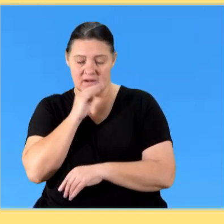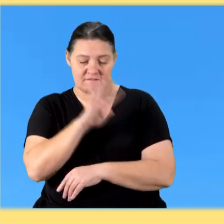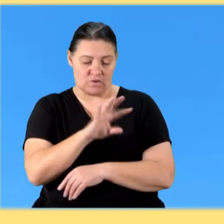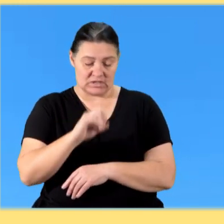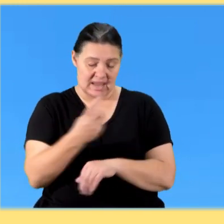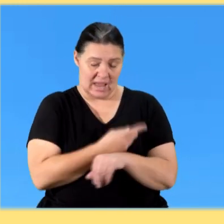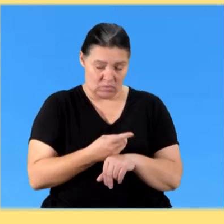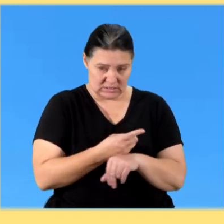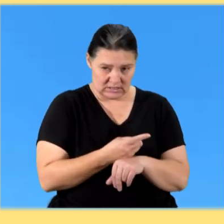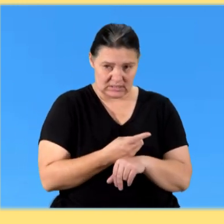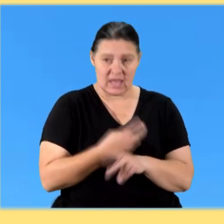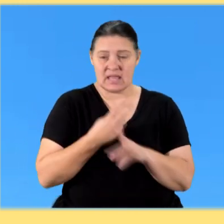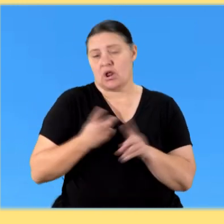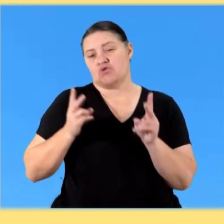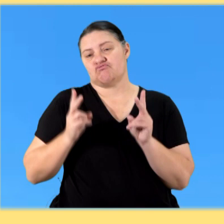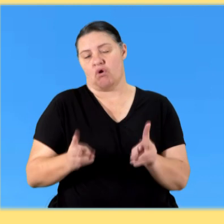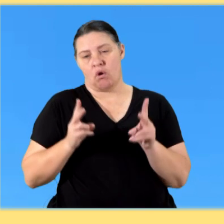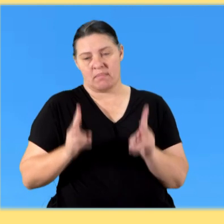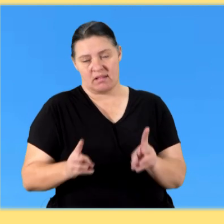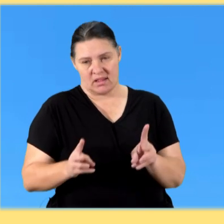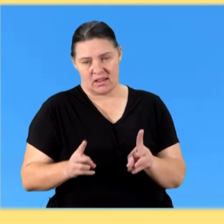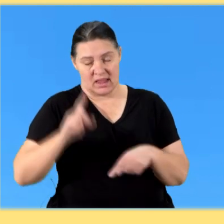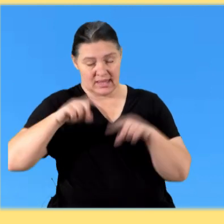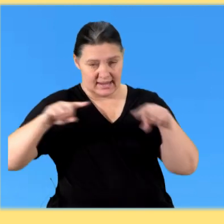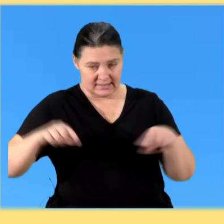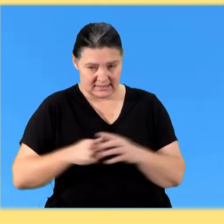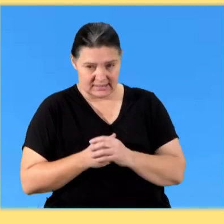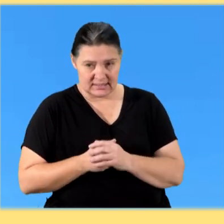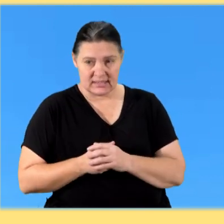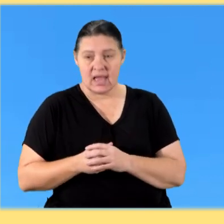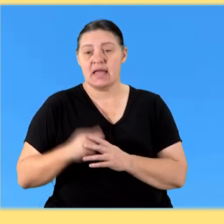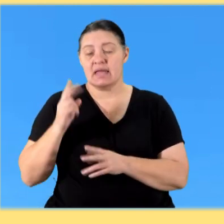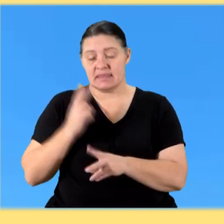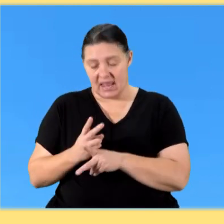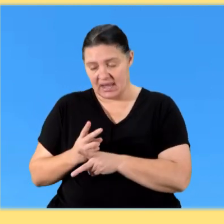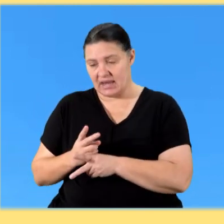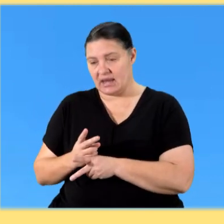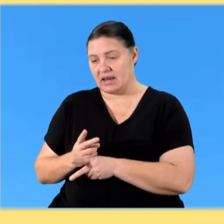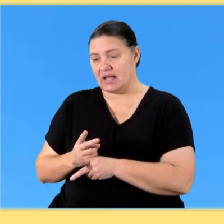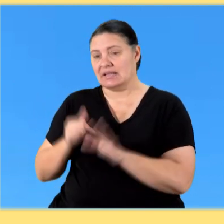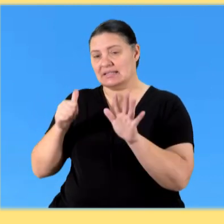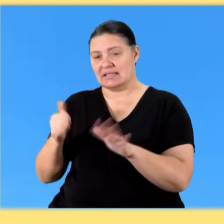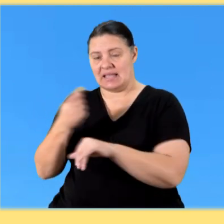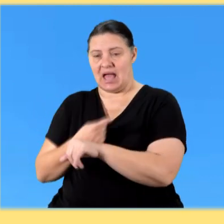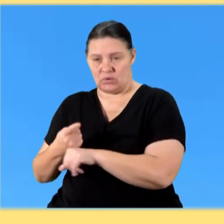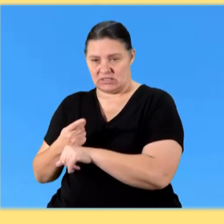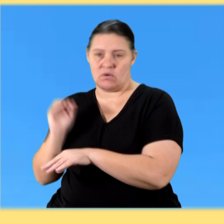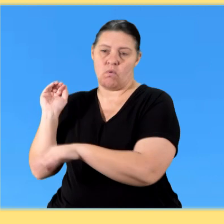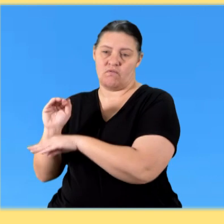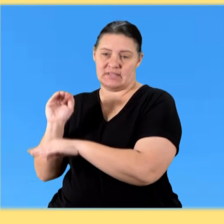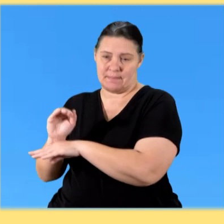40 hours, which is the normal rate, and then he worked 6